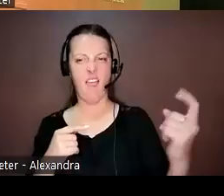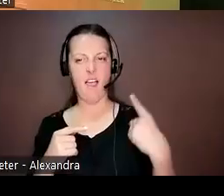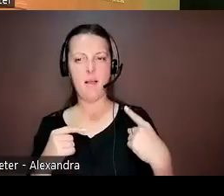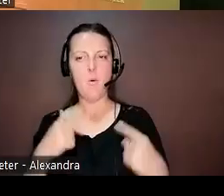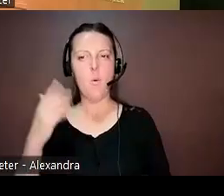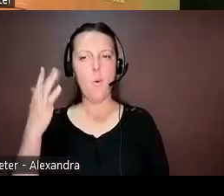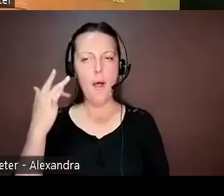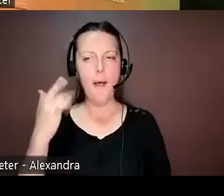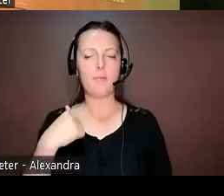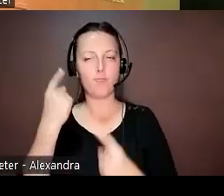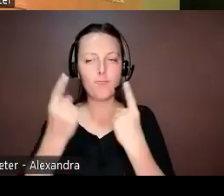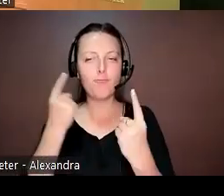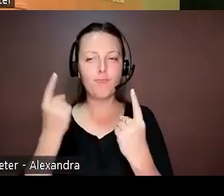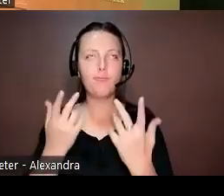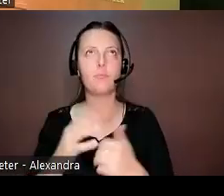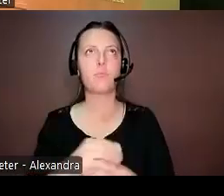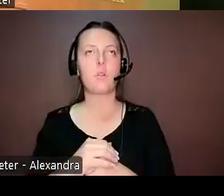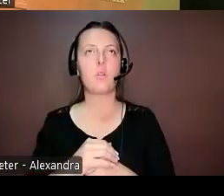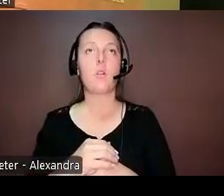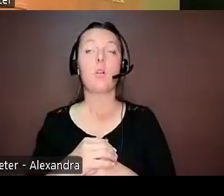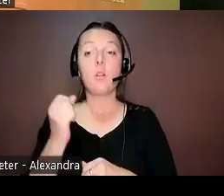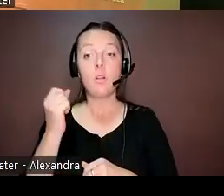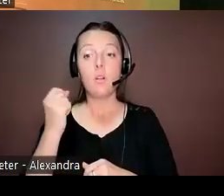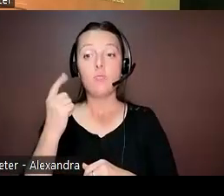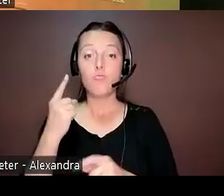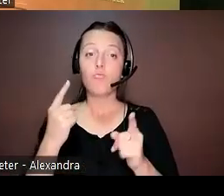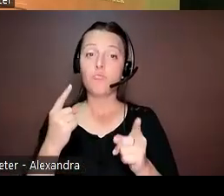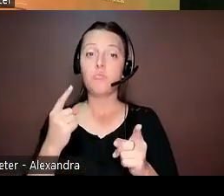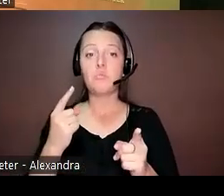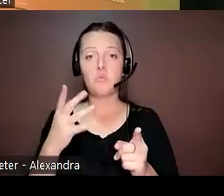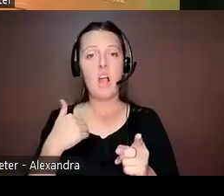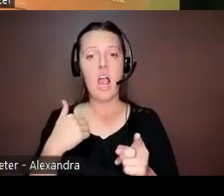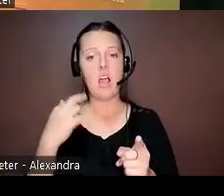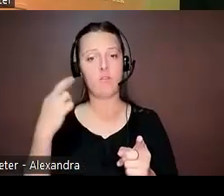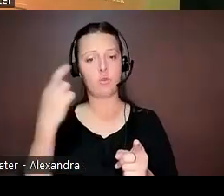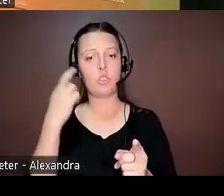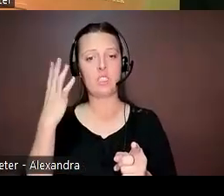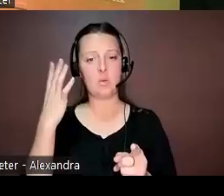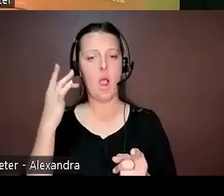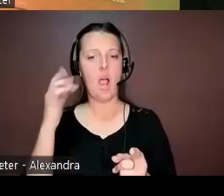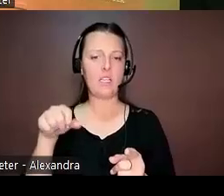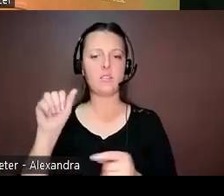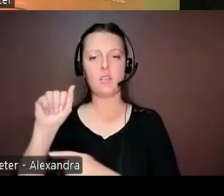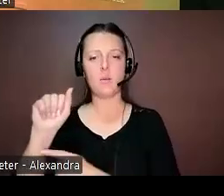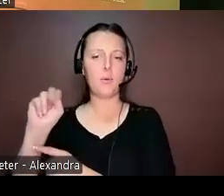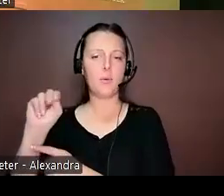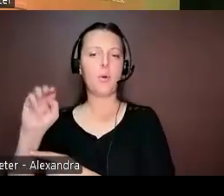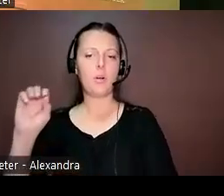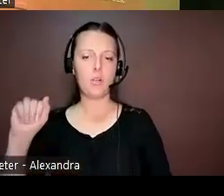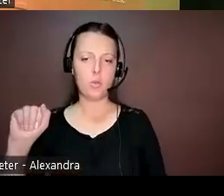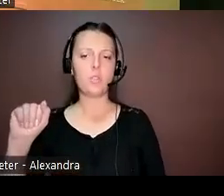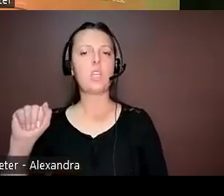the American Neuropsychiatric Association asked me to give a talk, because in reality, I'm actually